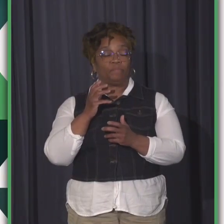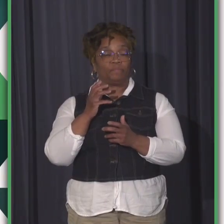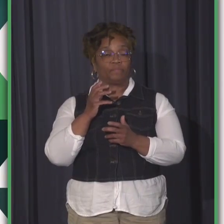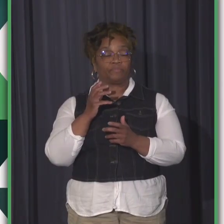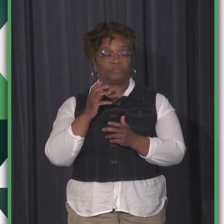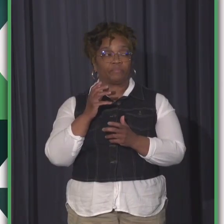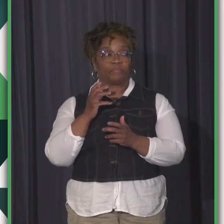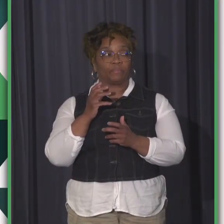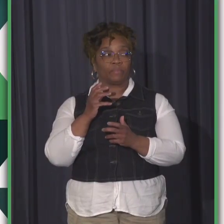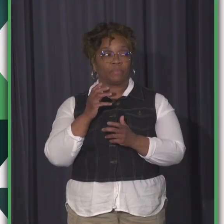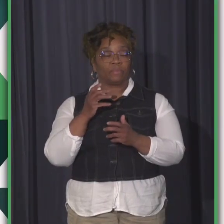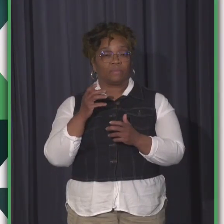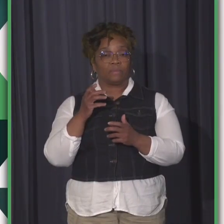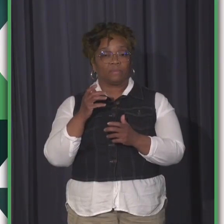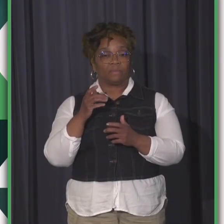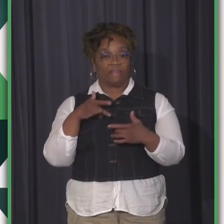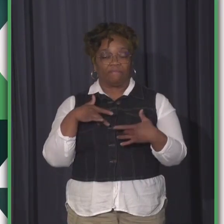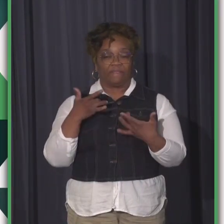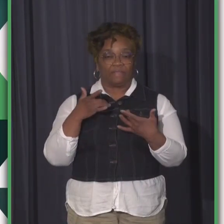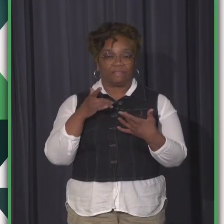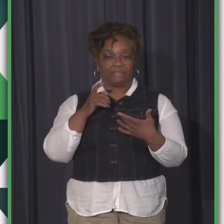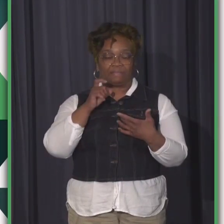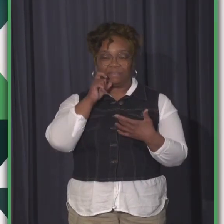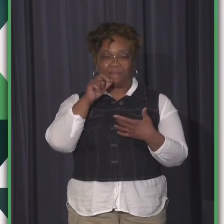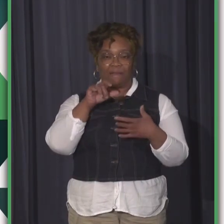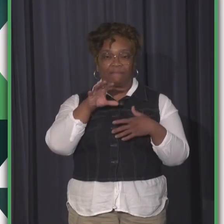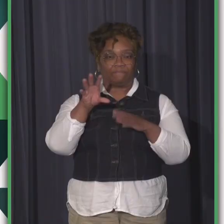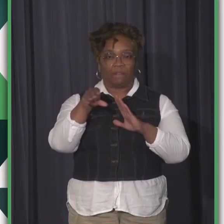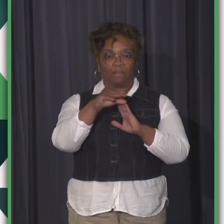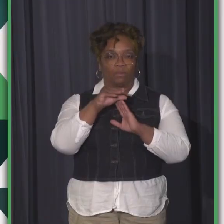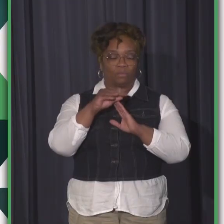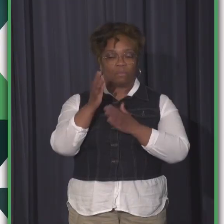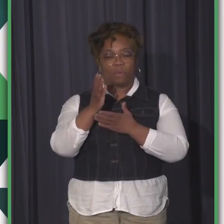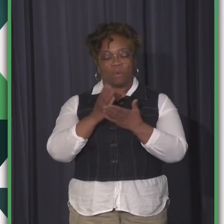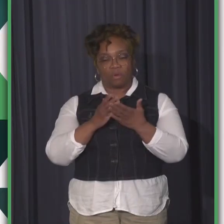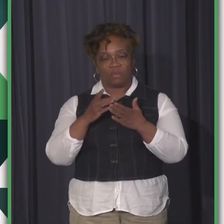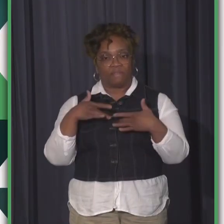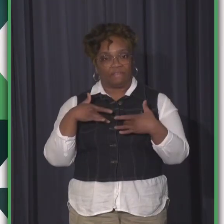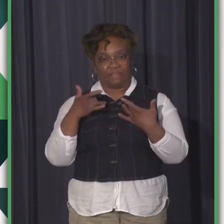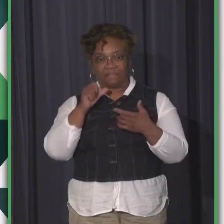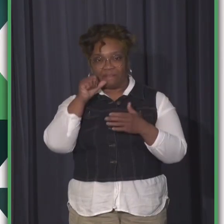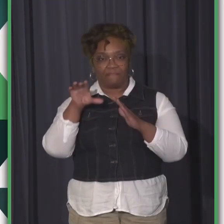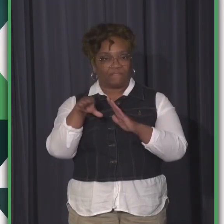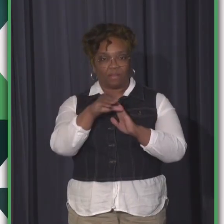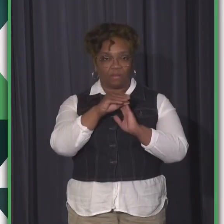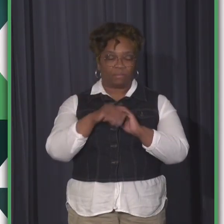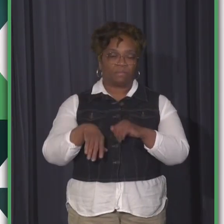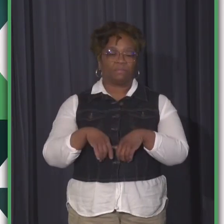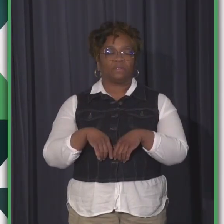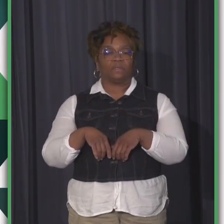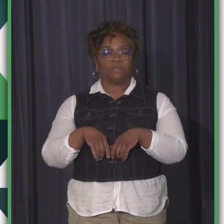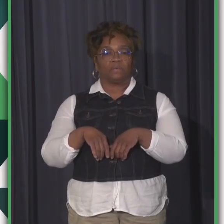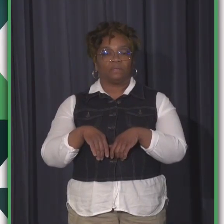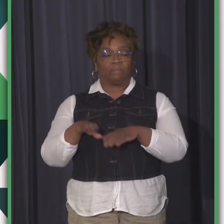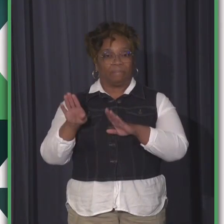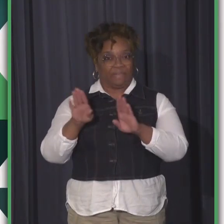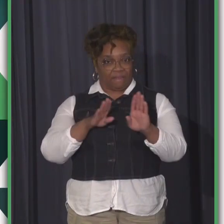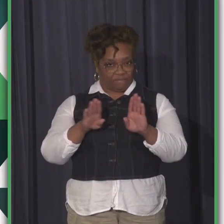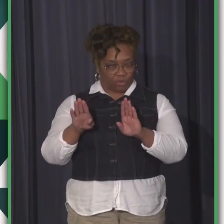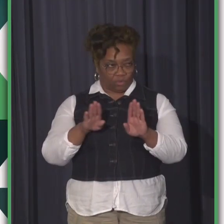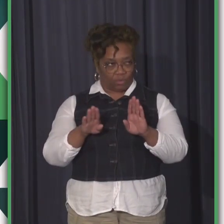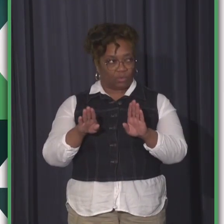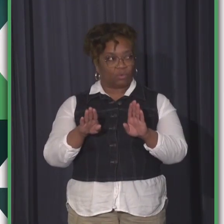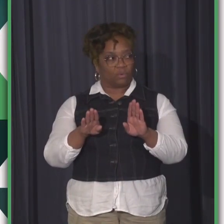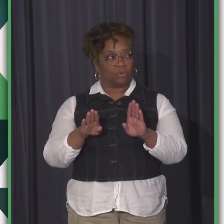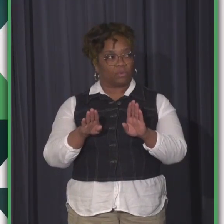is events not captured, partial events not captured, code of conduct that's